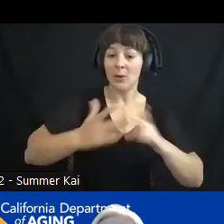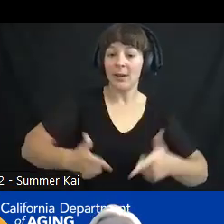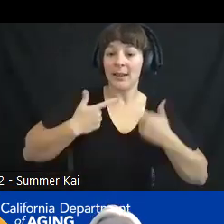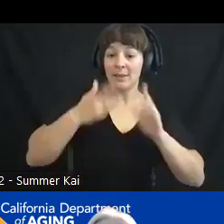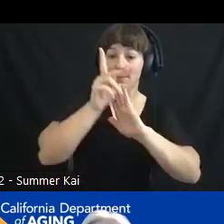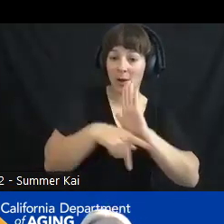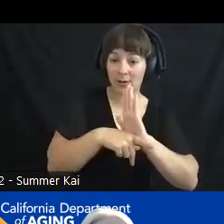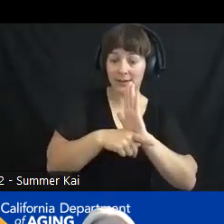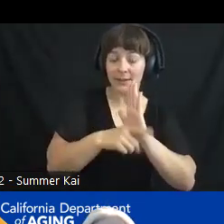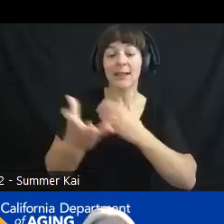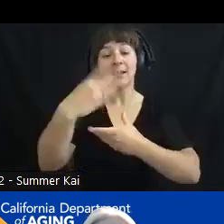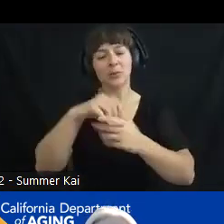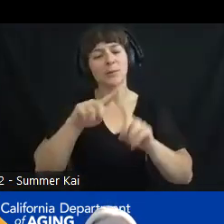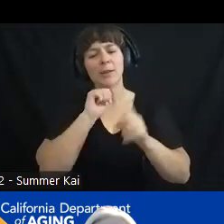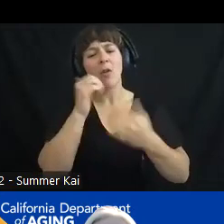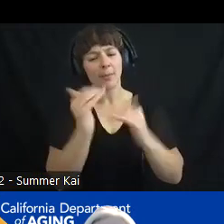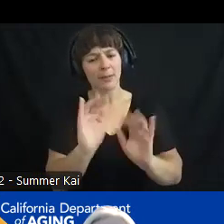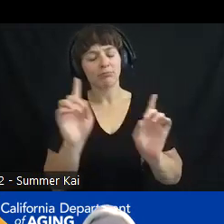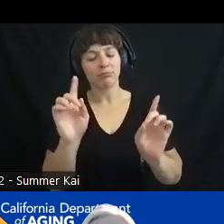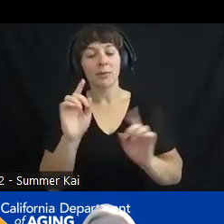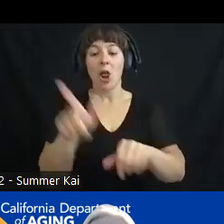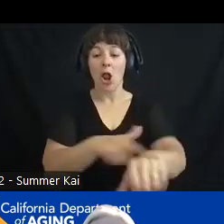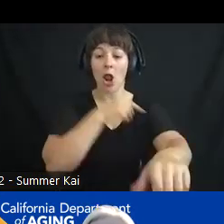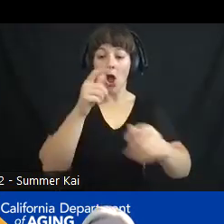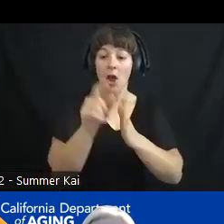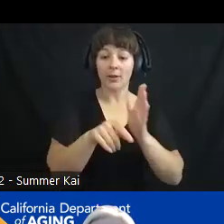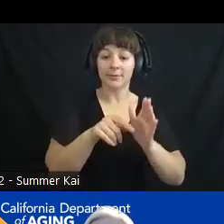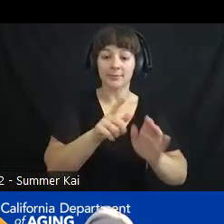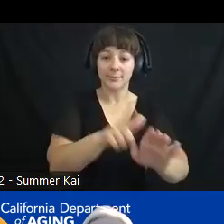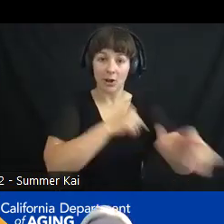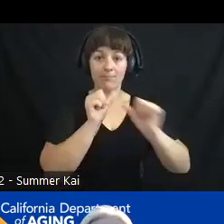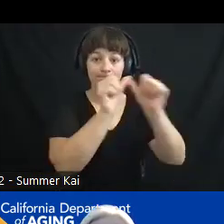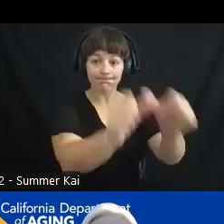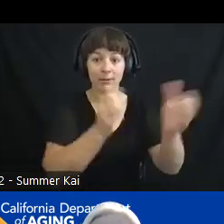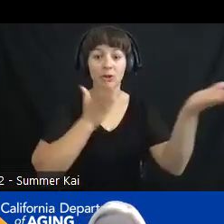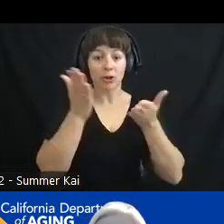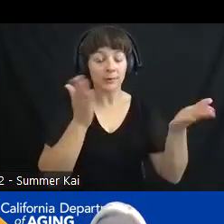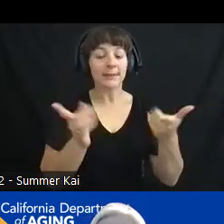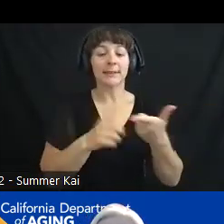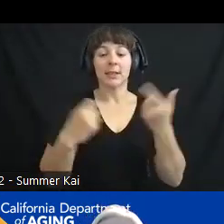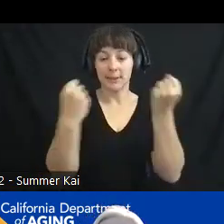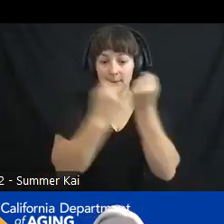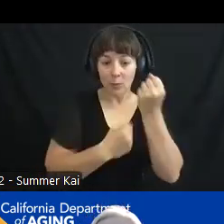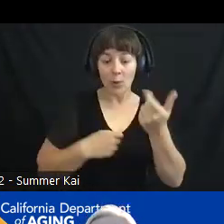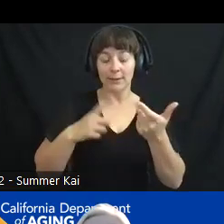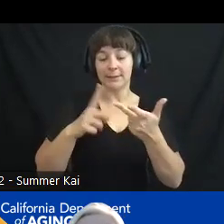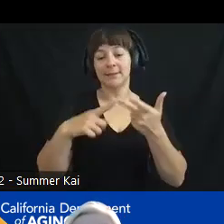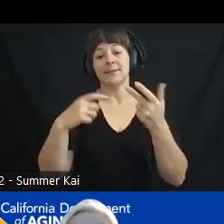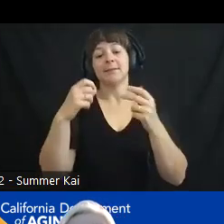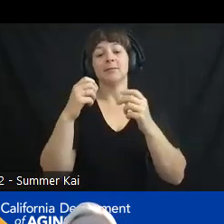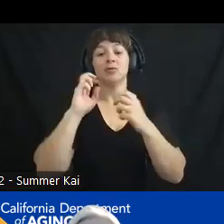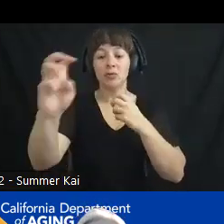programs, including but not limited to long-term services and supports, transportation and housing, and